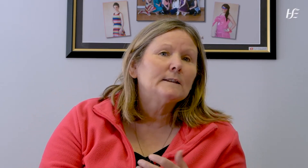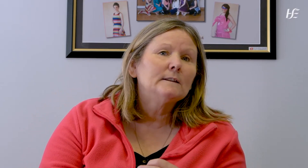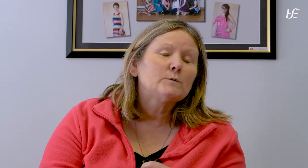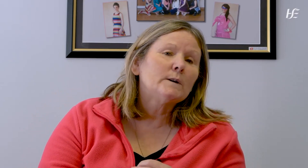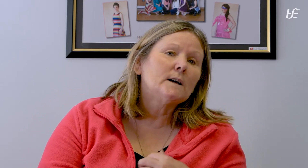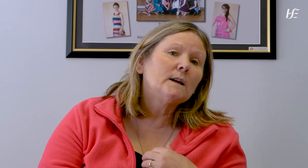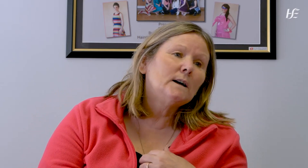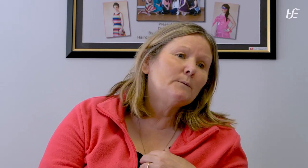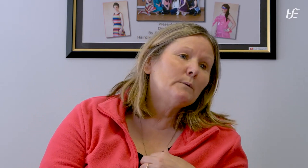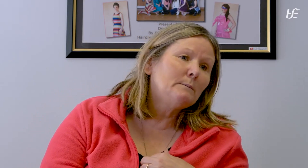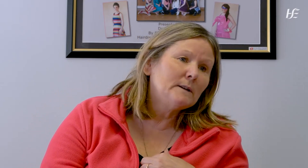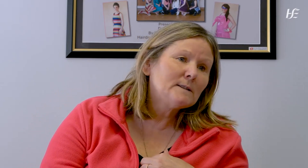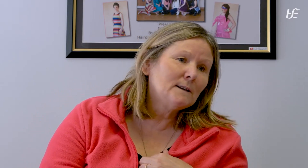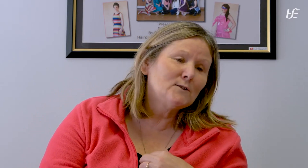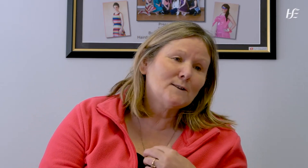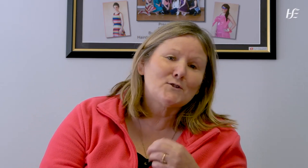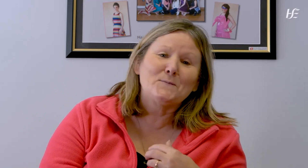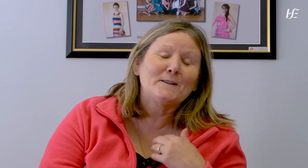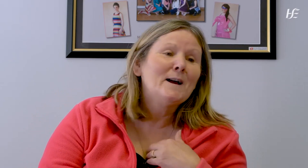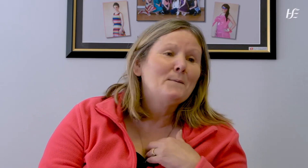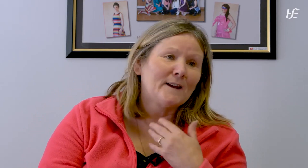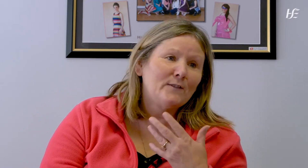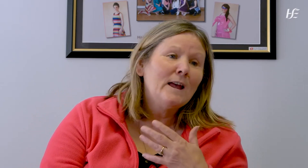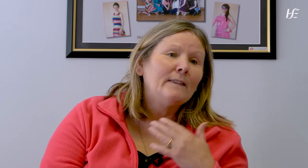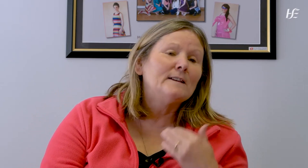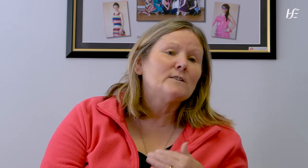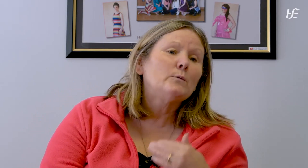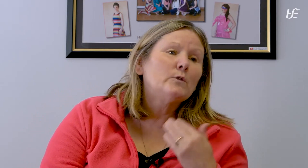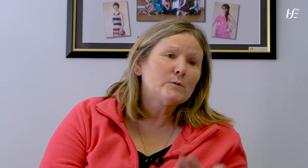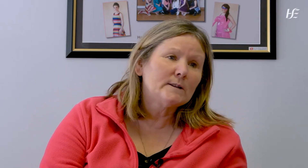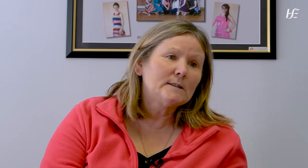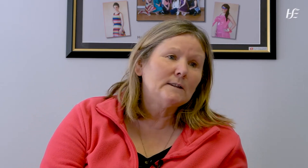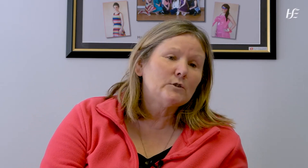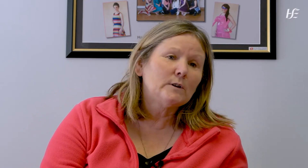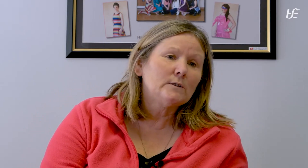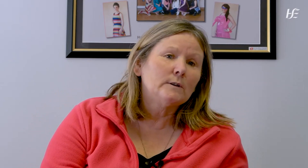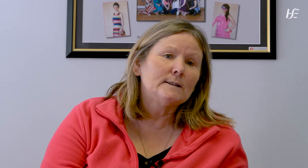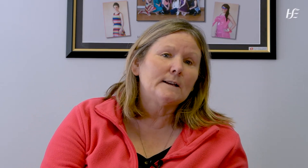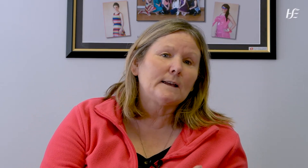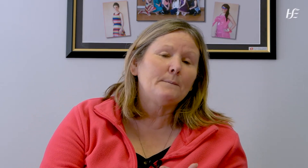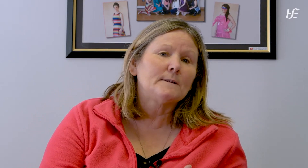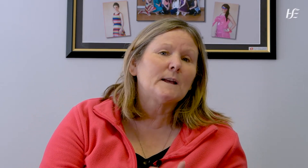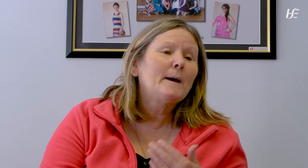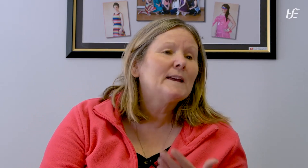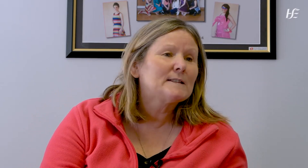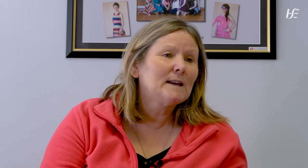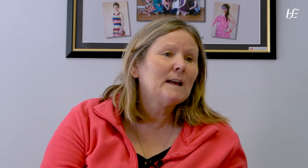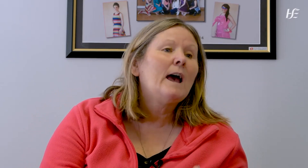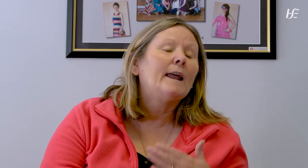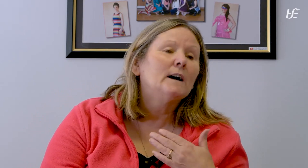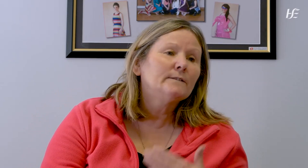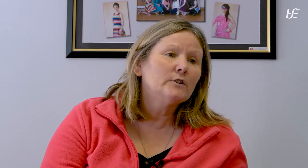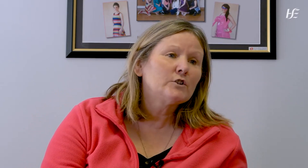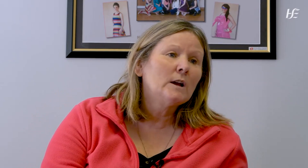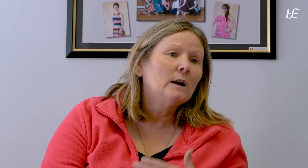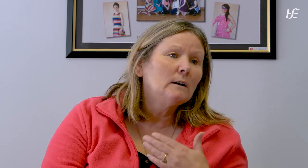And then there's ones, I call them the wobblies. I know it sounds stupid, but I haven't. These are the worst ones then that you get. It's like a panic attack